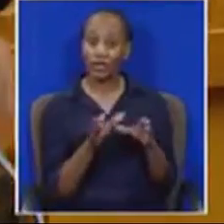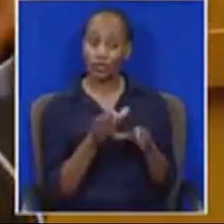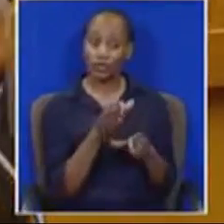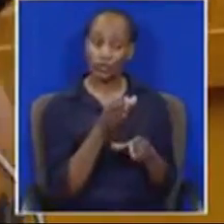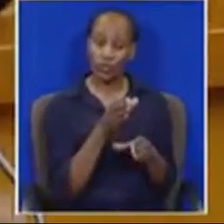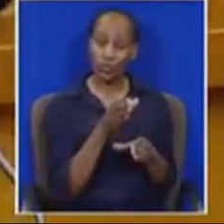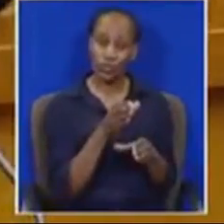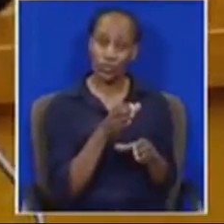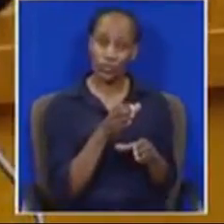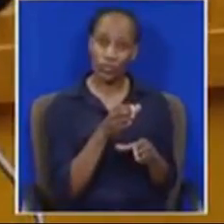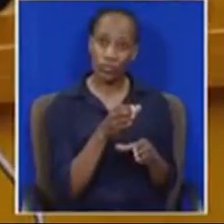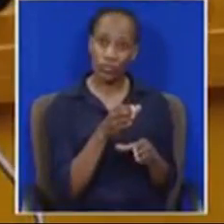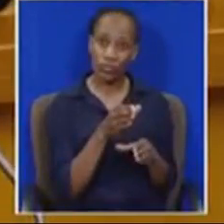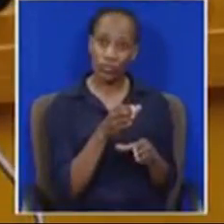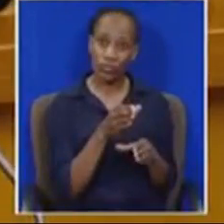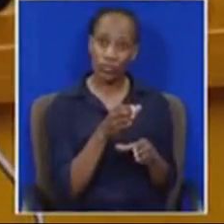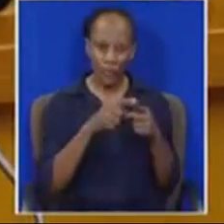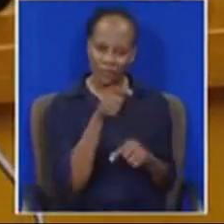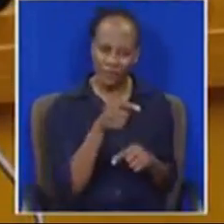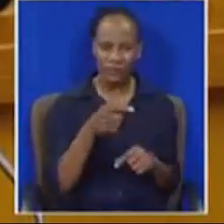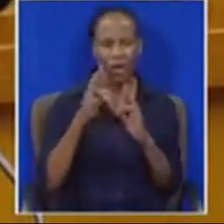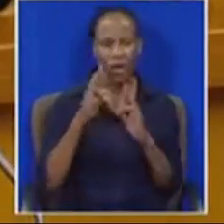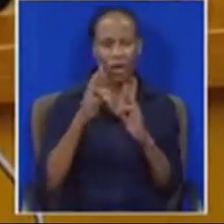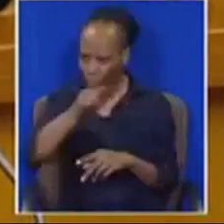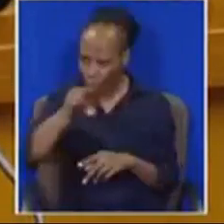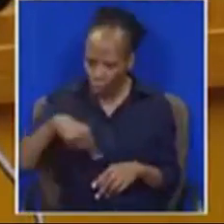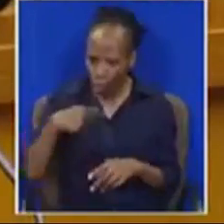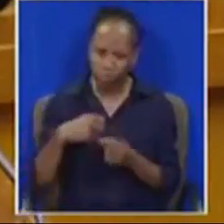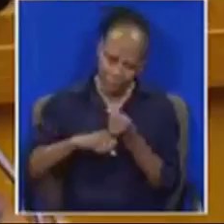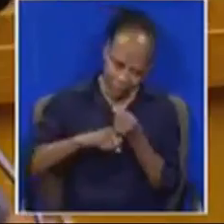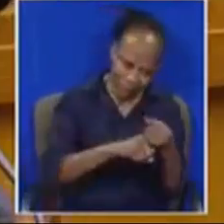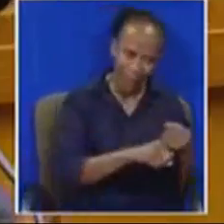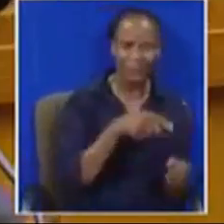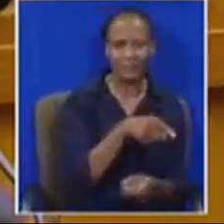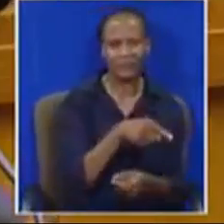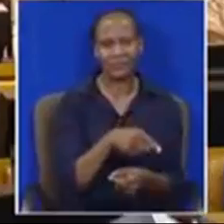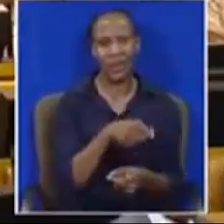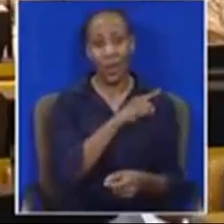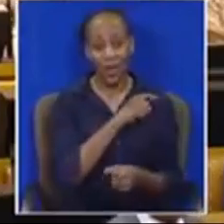see us exploit so that we can grow our economy.